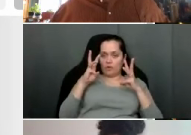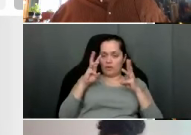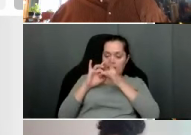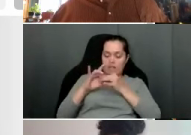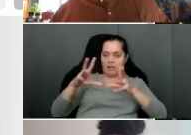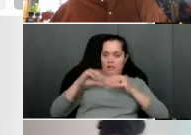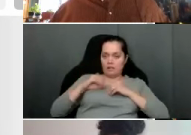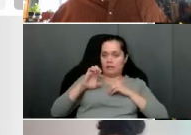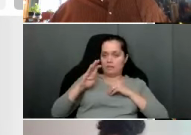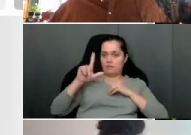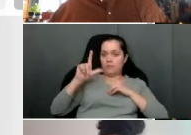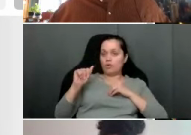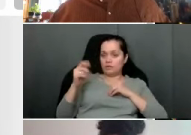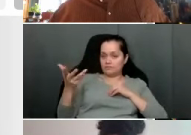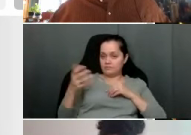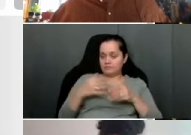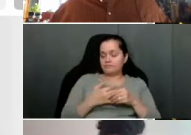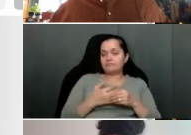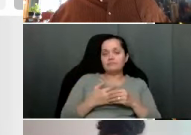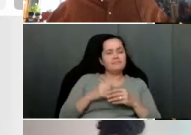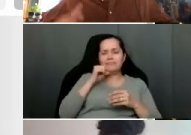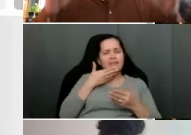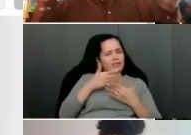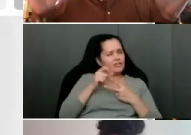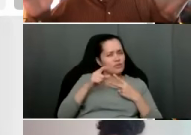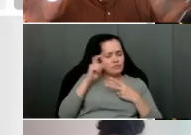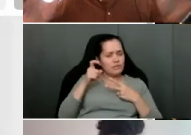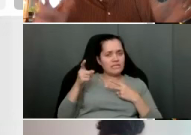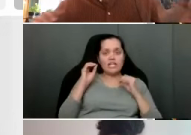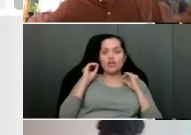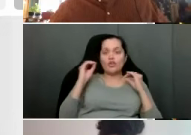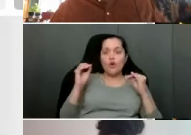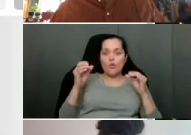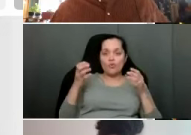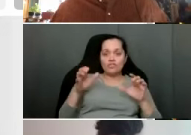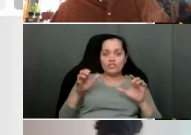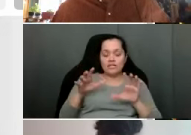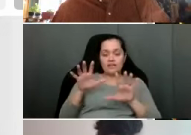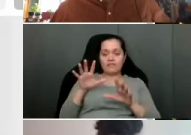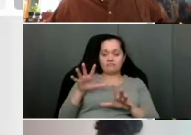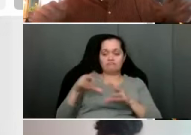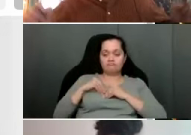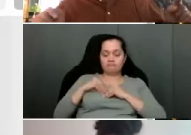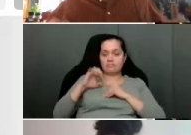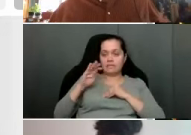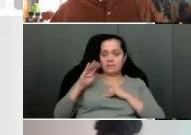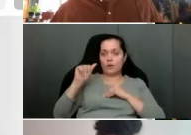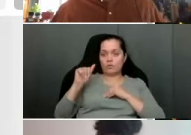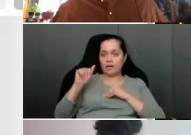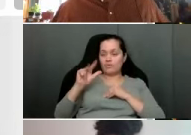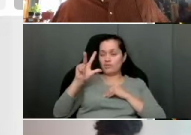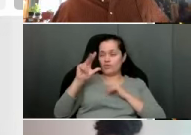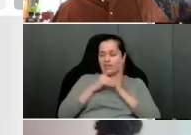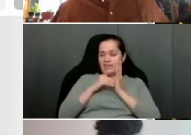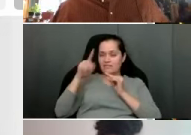getting Ebola. Not a good choice because they had no chance of getting Ebola. It was